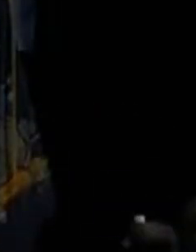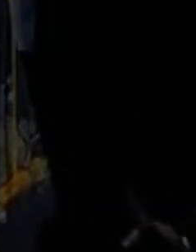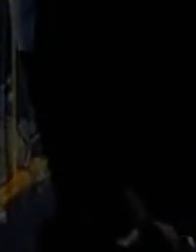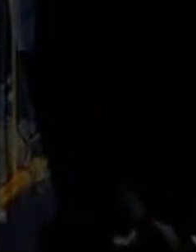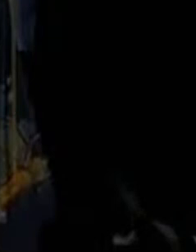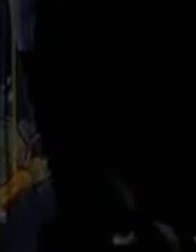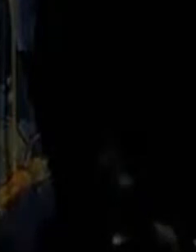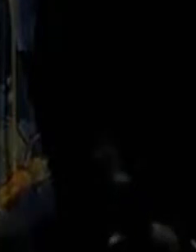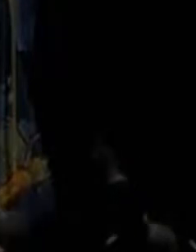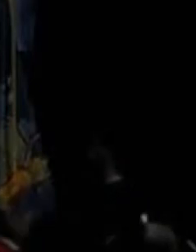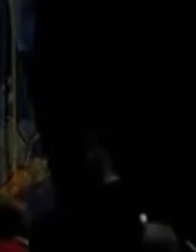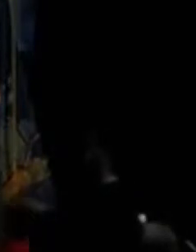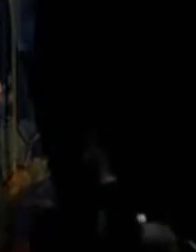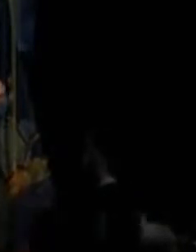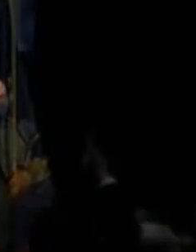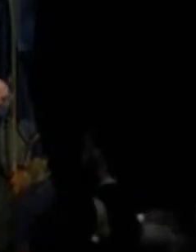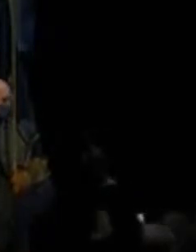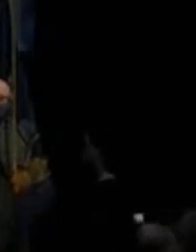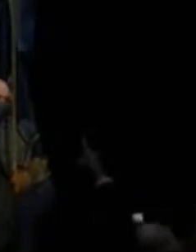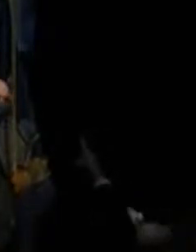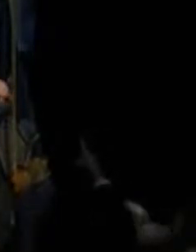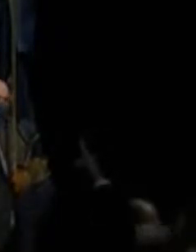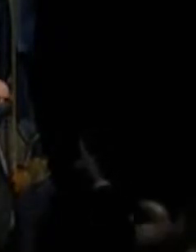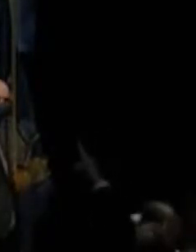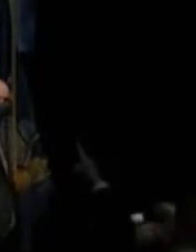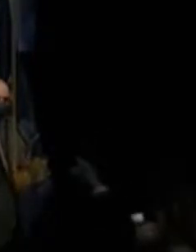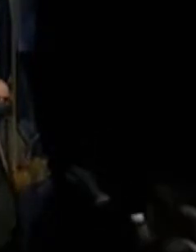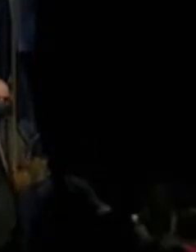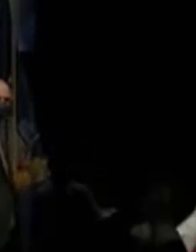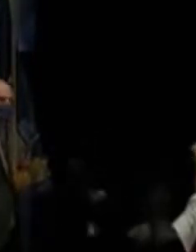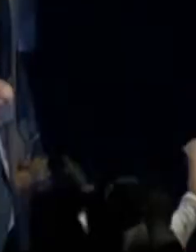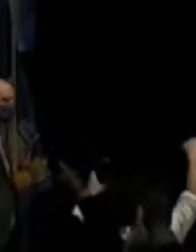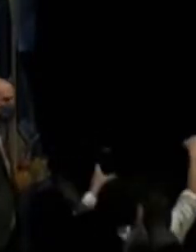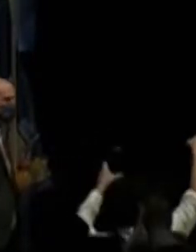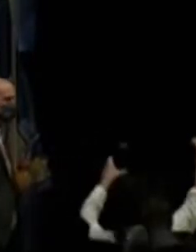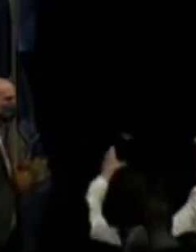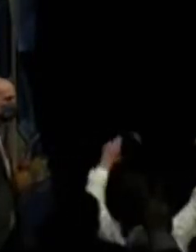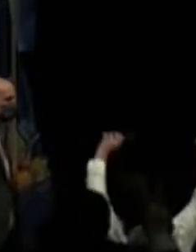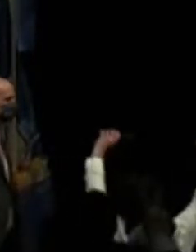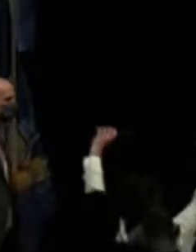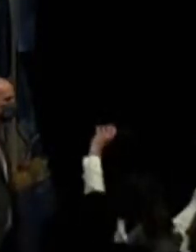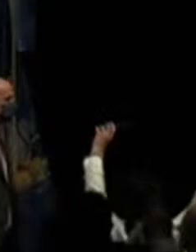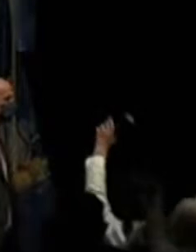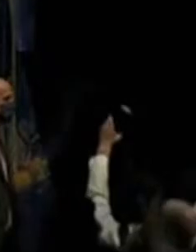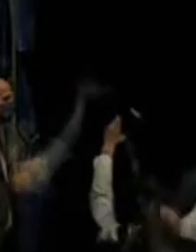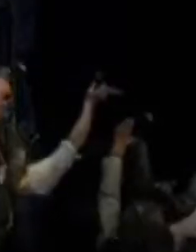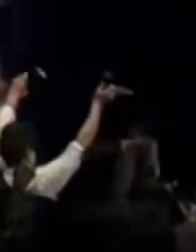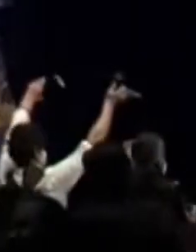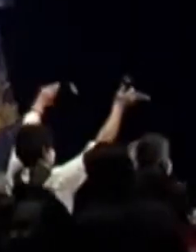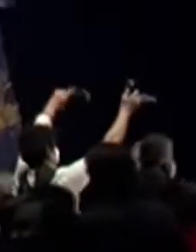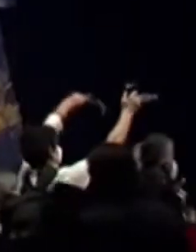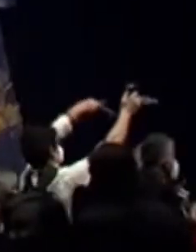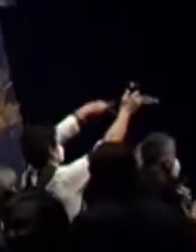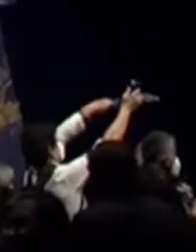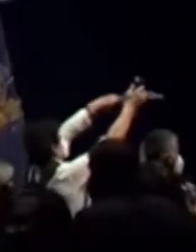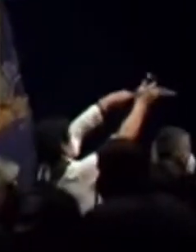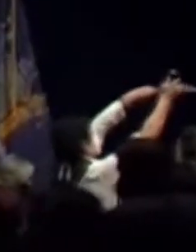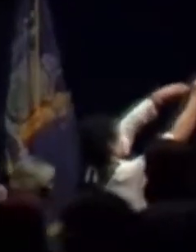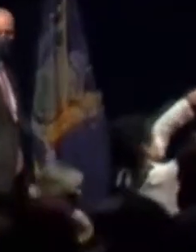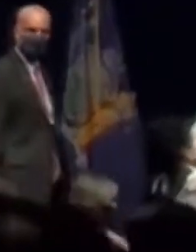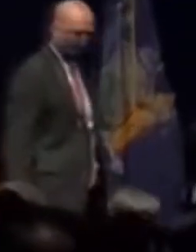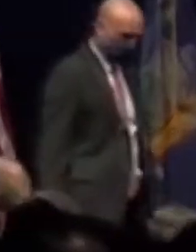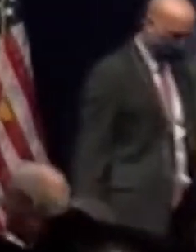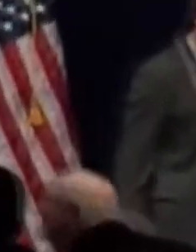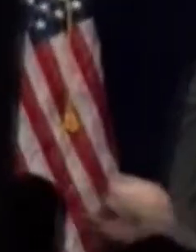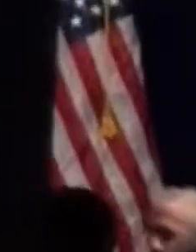Can I have a motion to adjourn this convention? So moved by Jeremy Zelnick. Second.